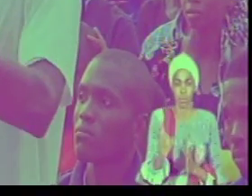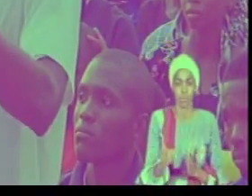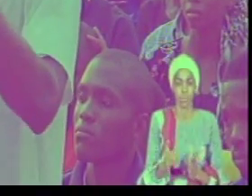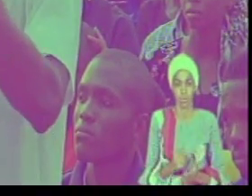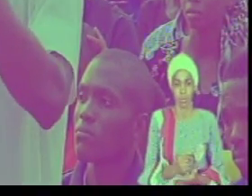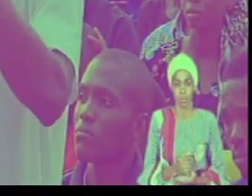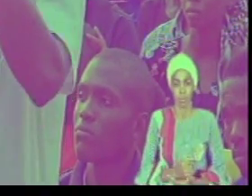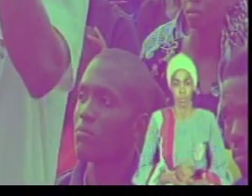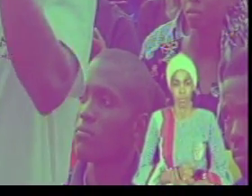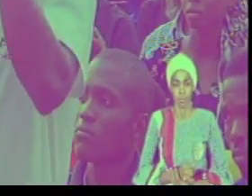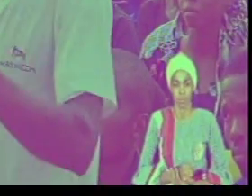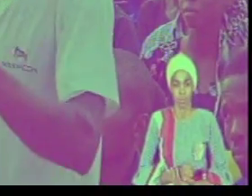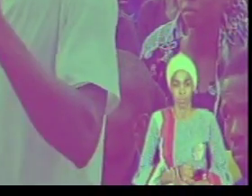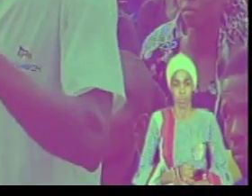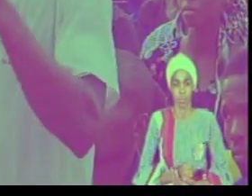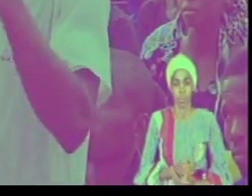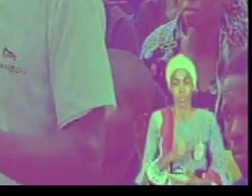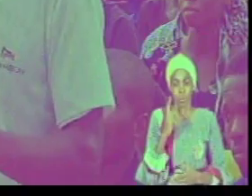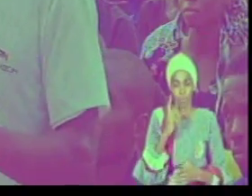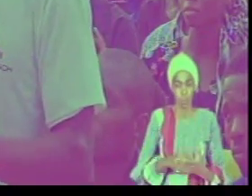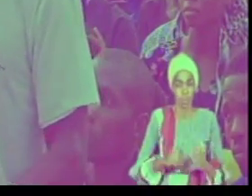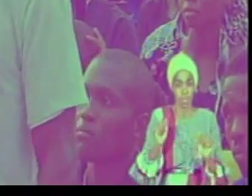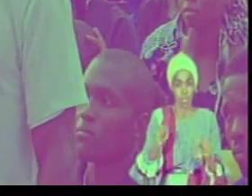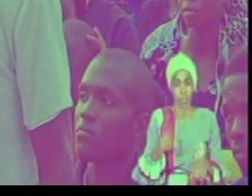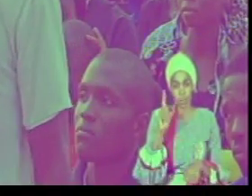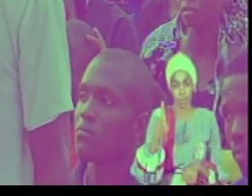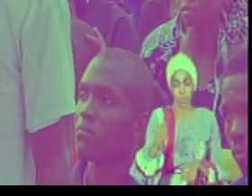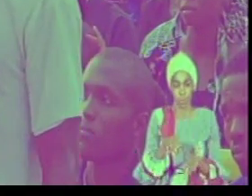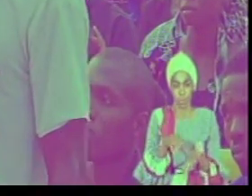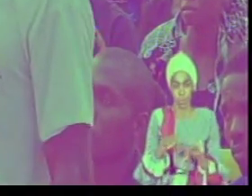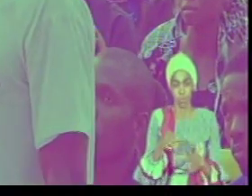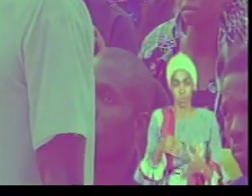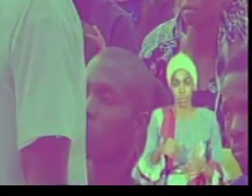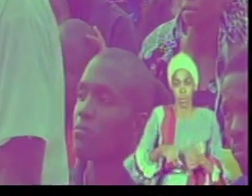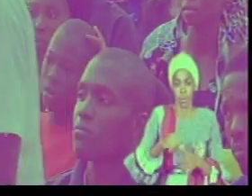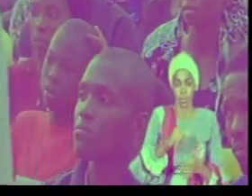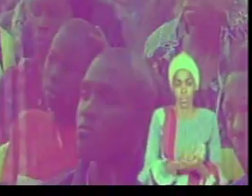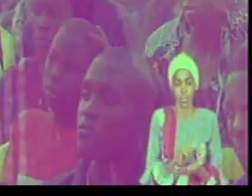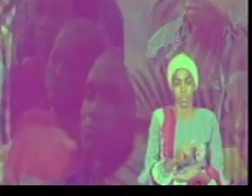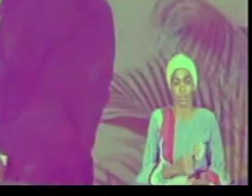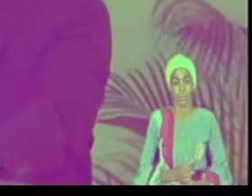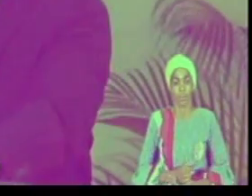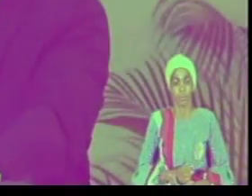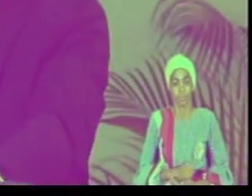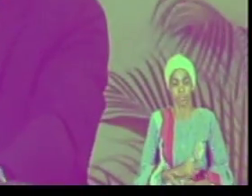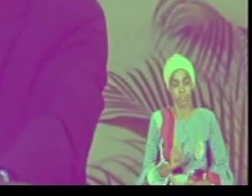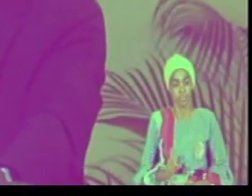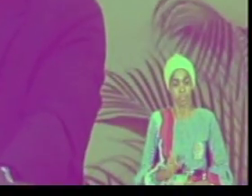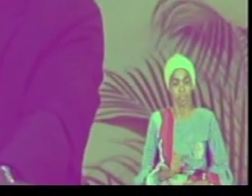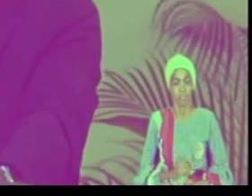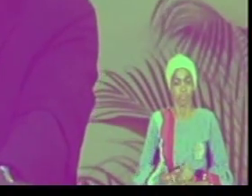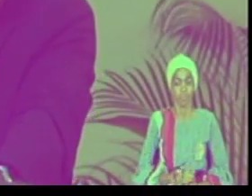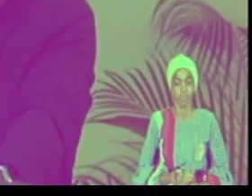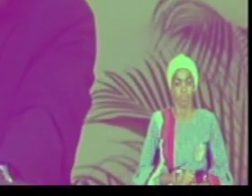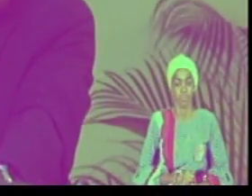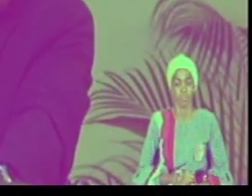mediocrity, what can one do about it, sir? Thank you very much. Victor, over to you.